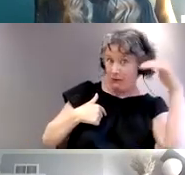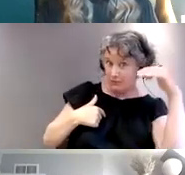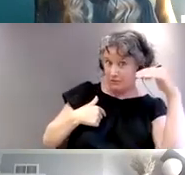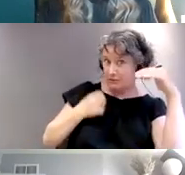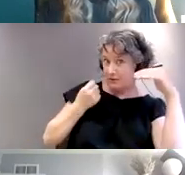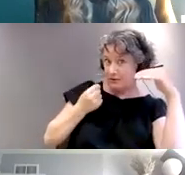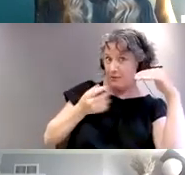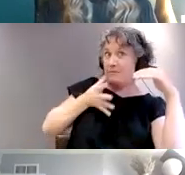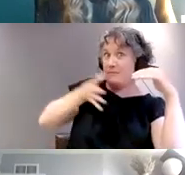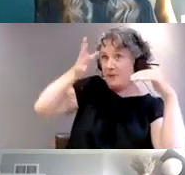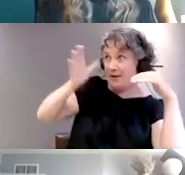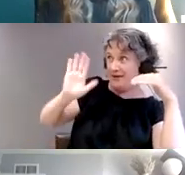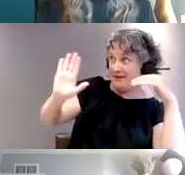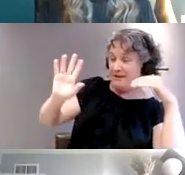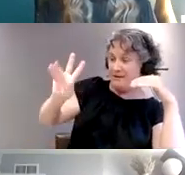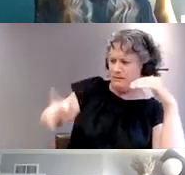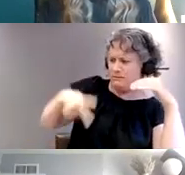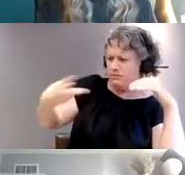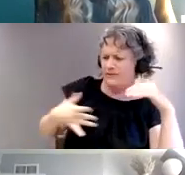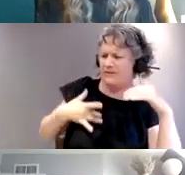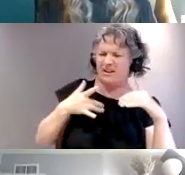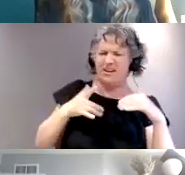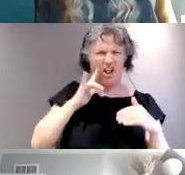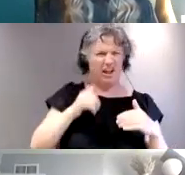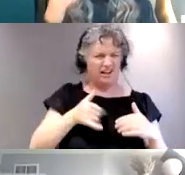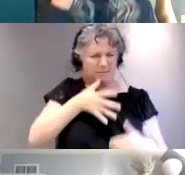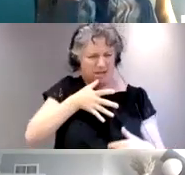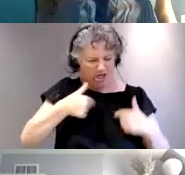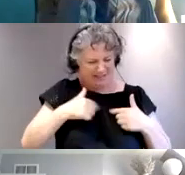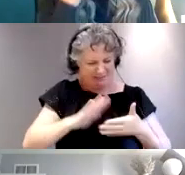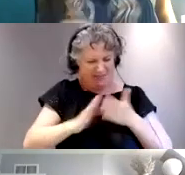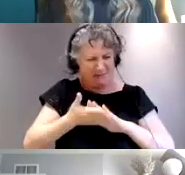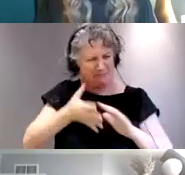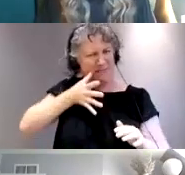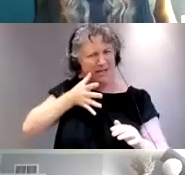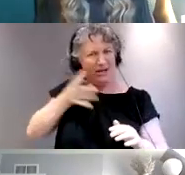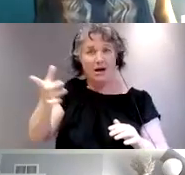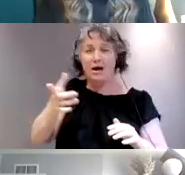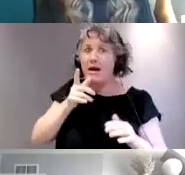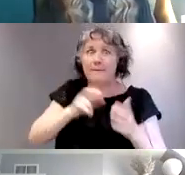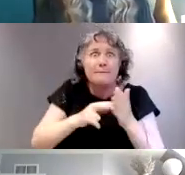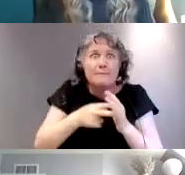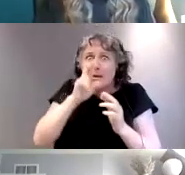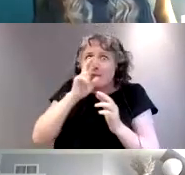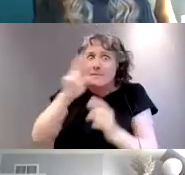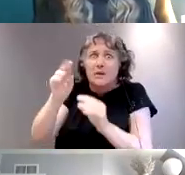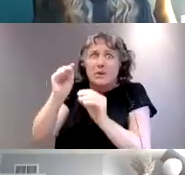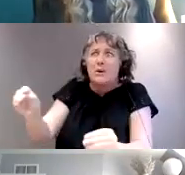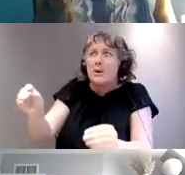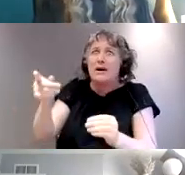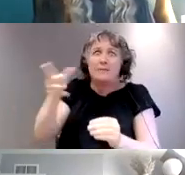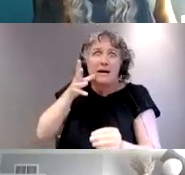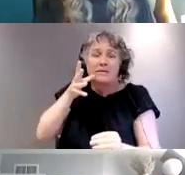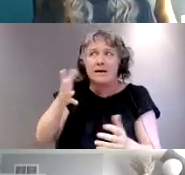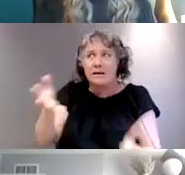begins to now think I'm the parent, and by no means wanting to be disrespectful to mom, but sometimes